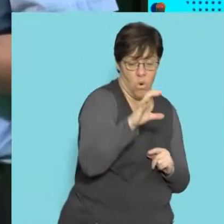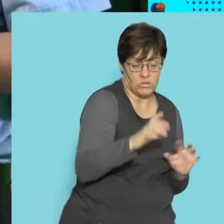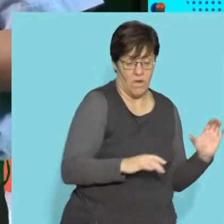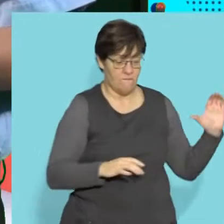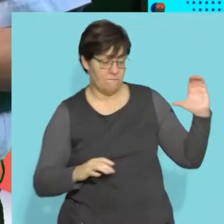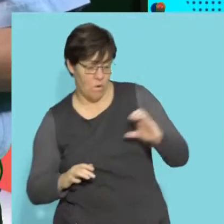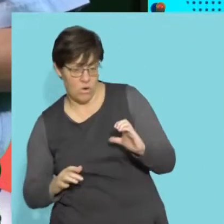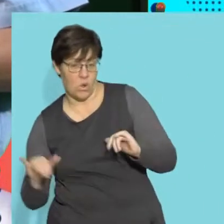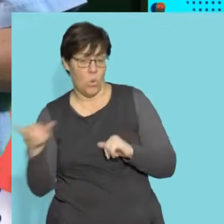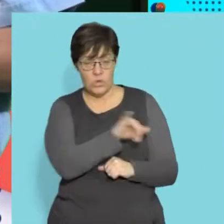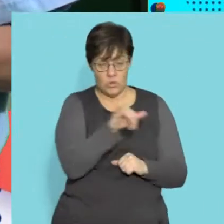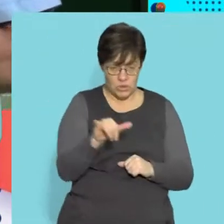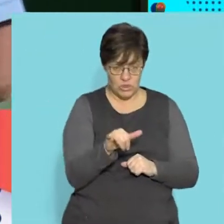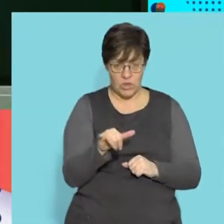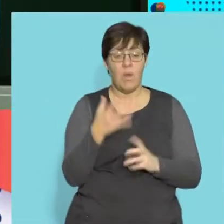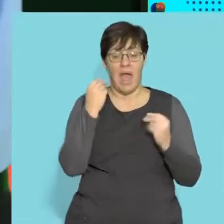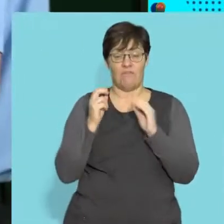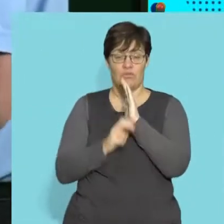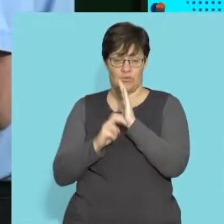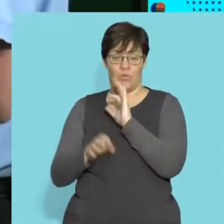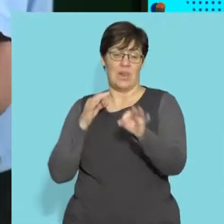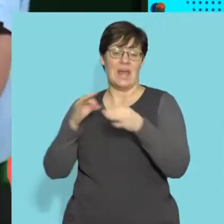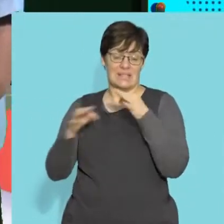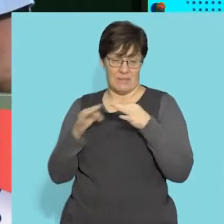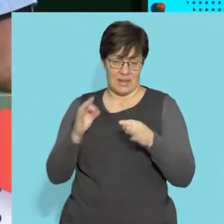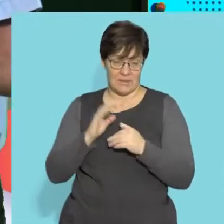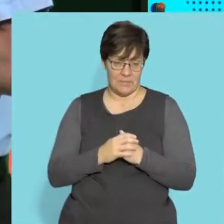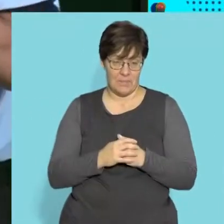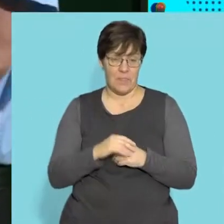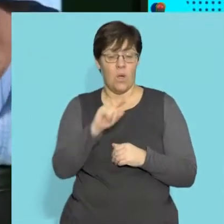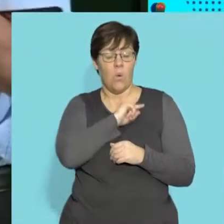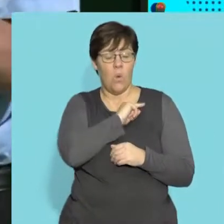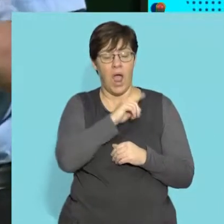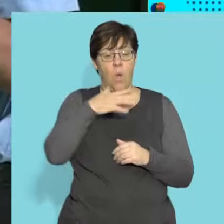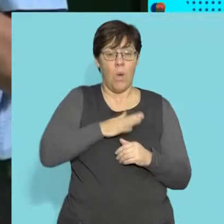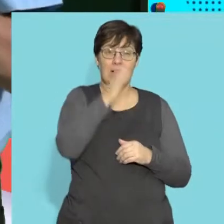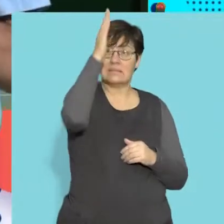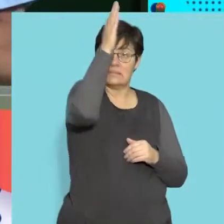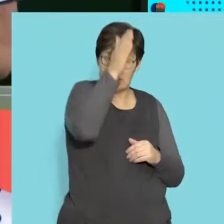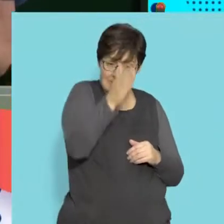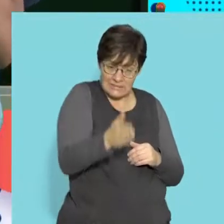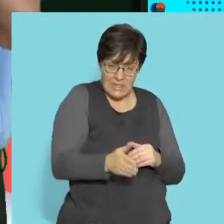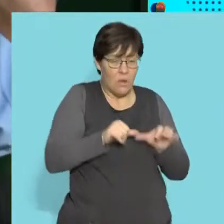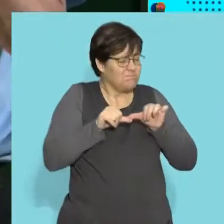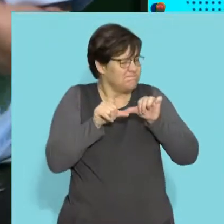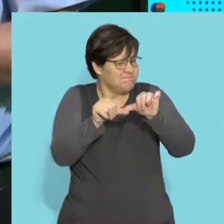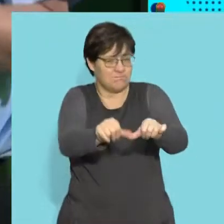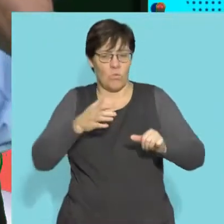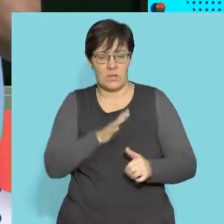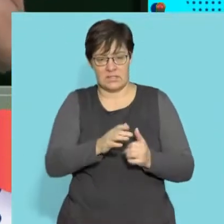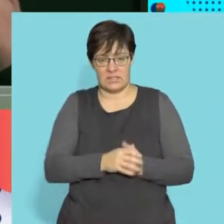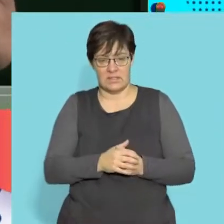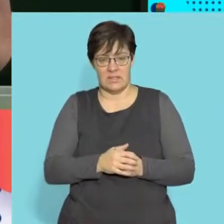the direction of the force. So the force would be in that direction because we're trying to straighten up and to keep